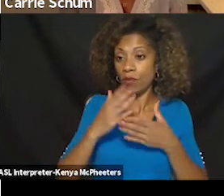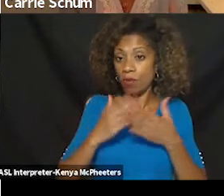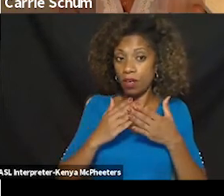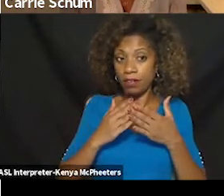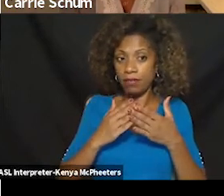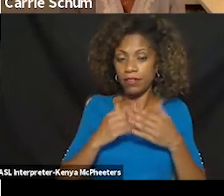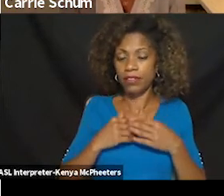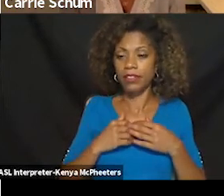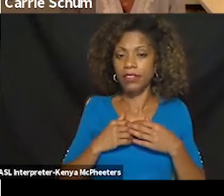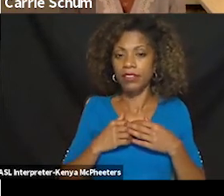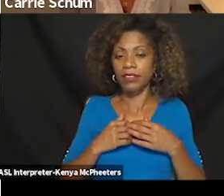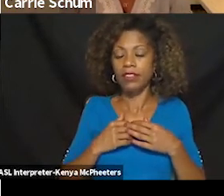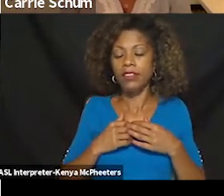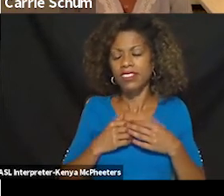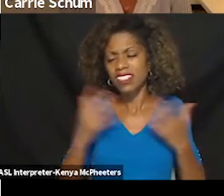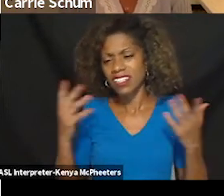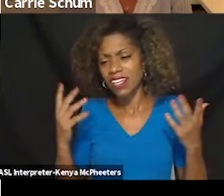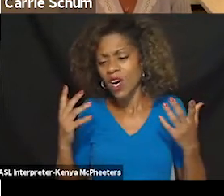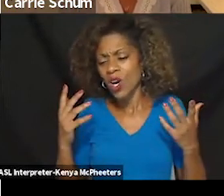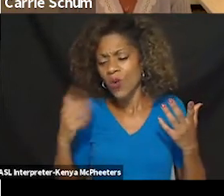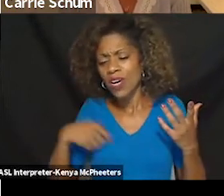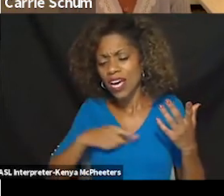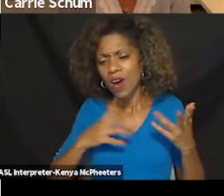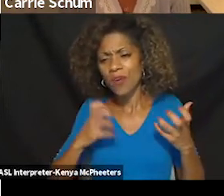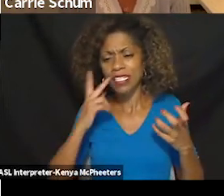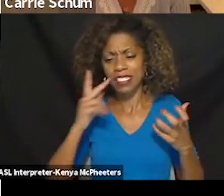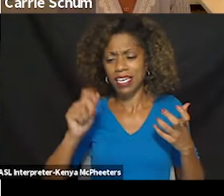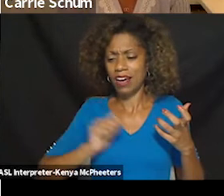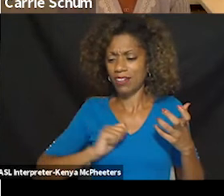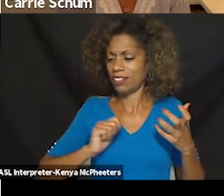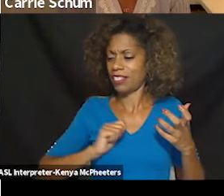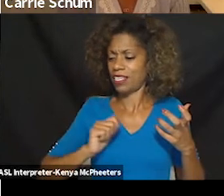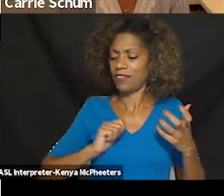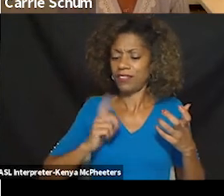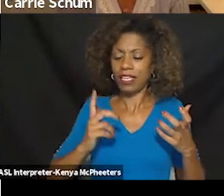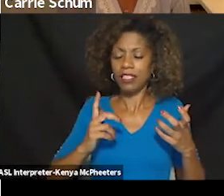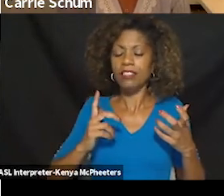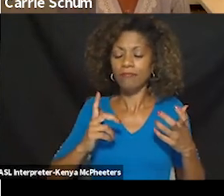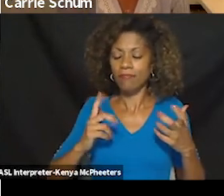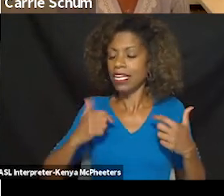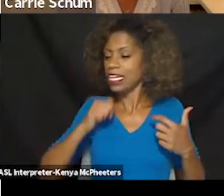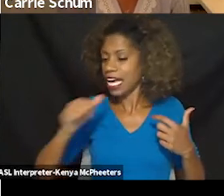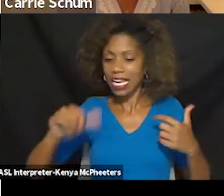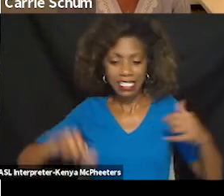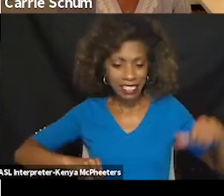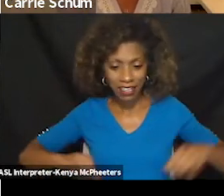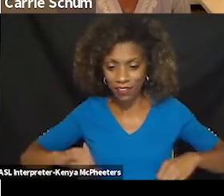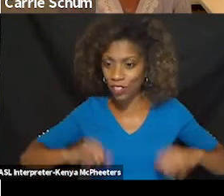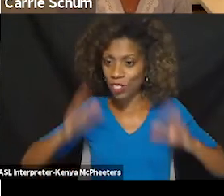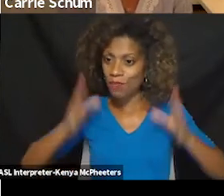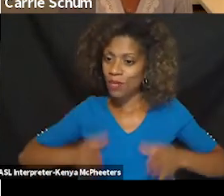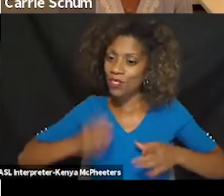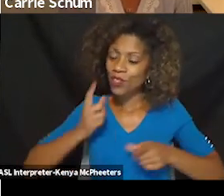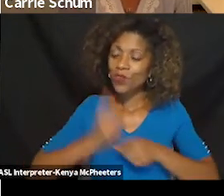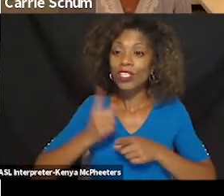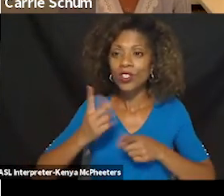We all want to see ourselves as people who put our own interests aside for the greater good, and that resonated with people. And then finally,